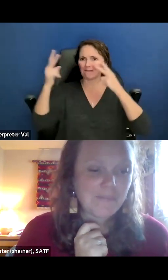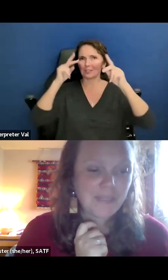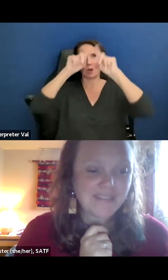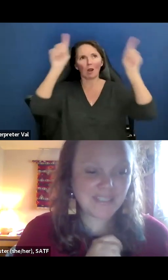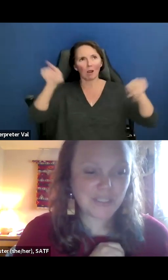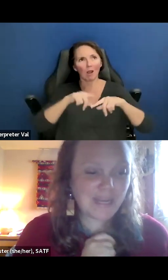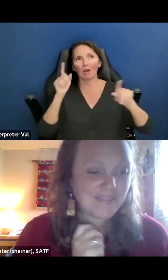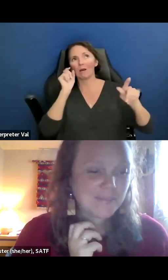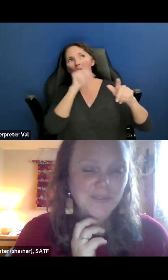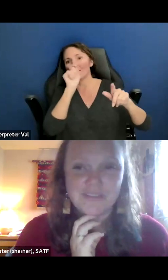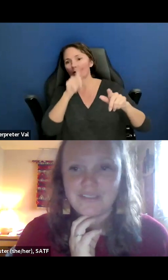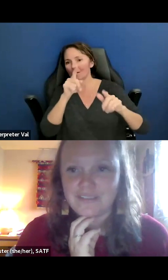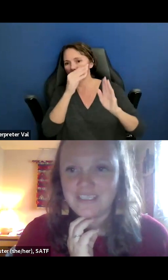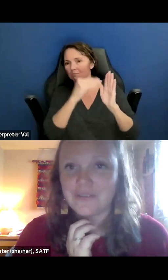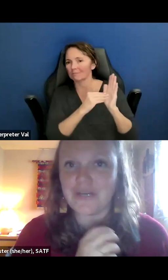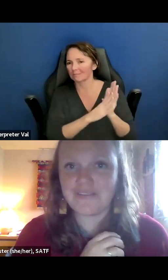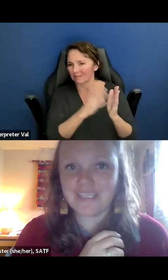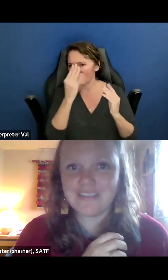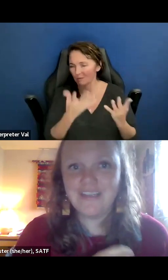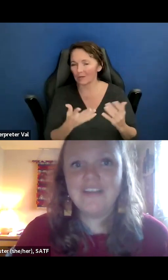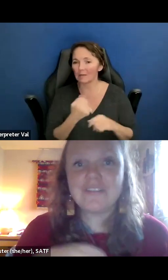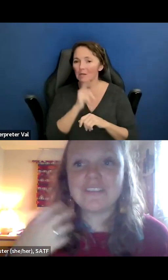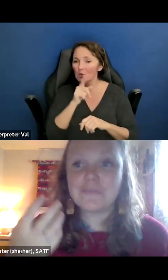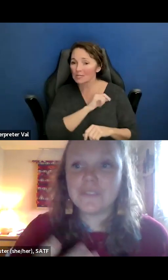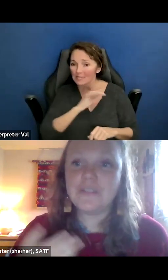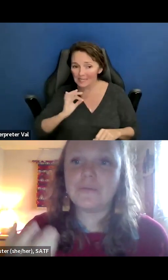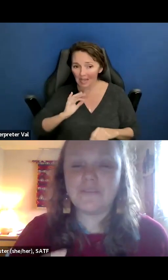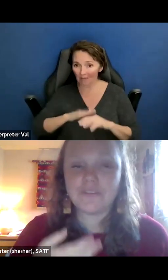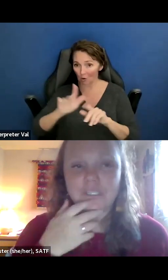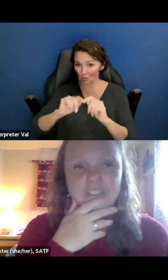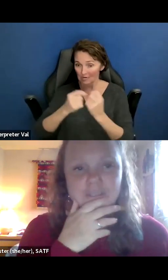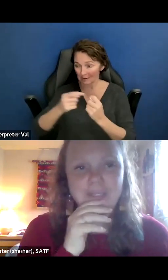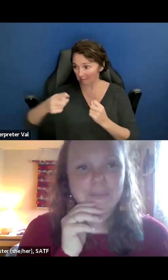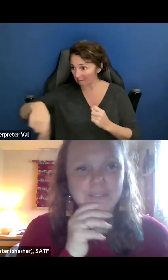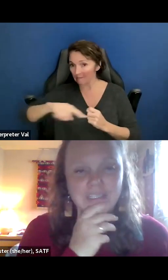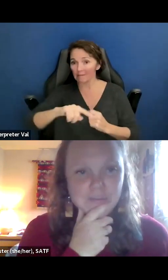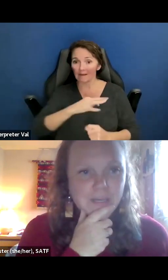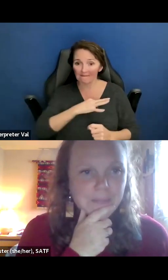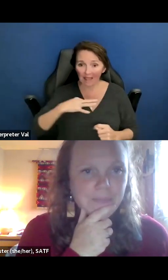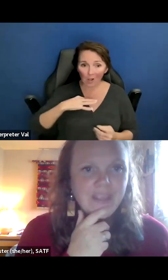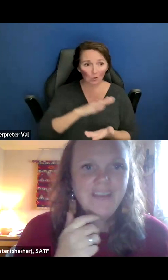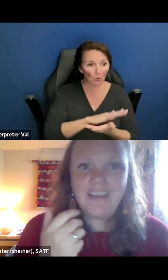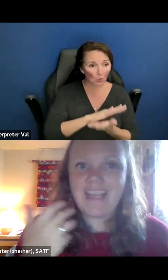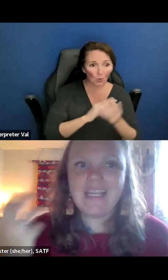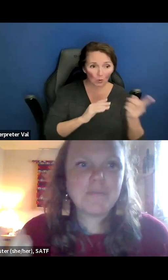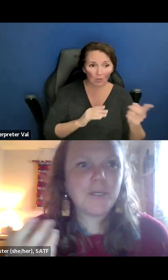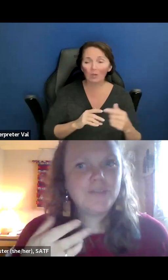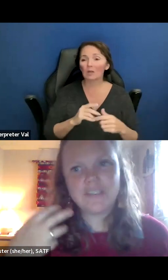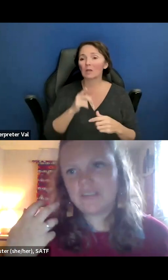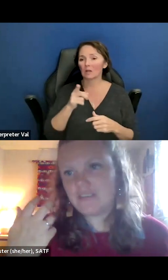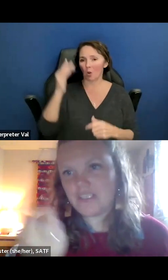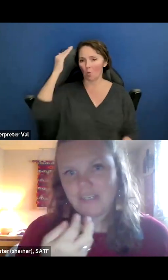is being sexually harassed, abused, assaulted, or trafficked. So there's some really cool infrastructure that we can build on as well. Hanging